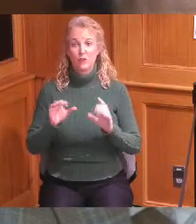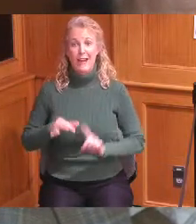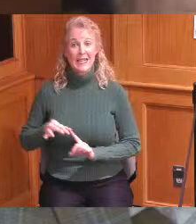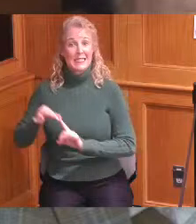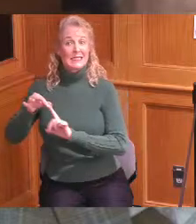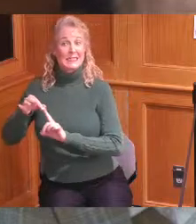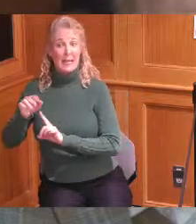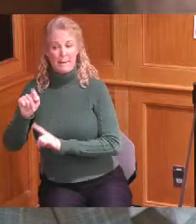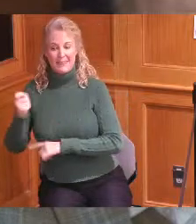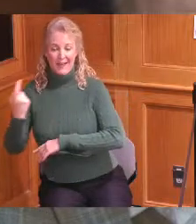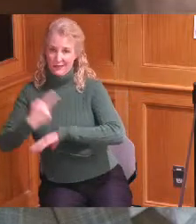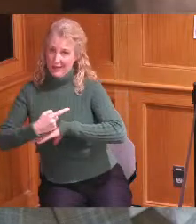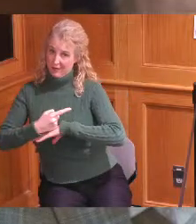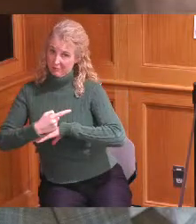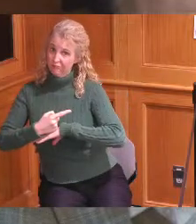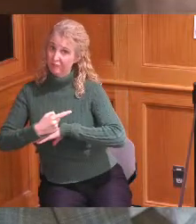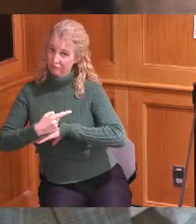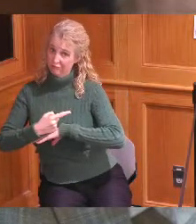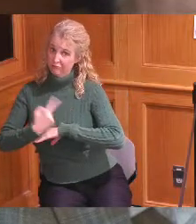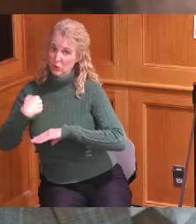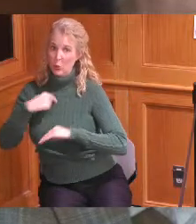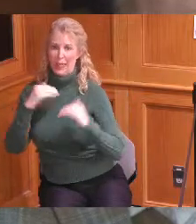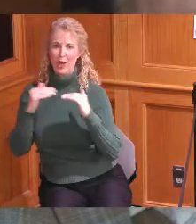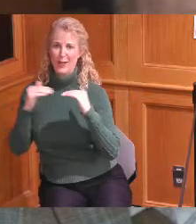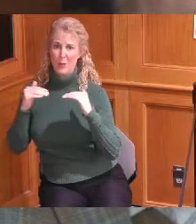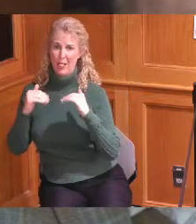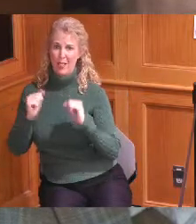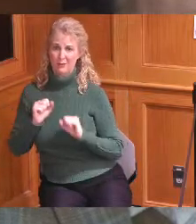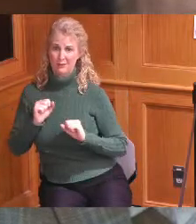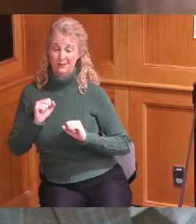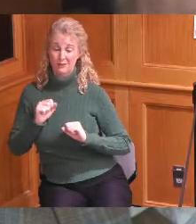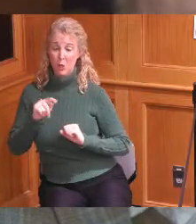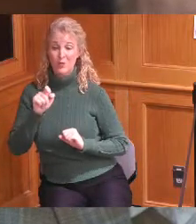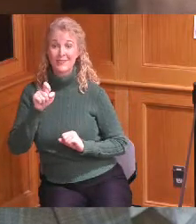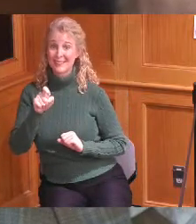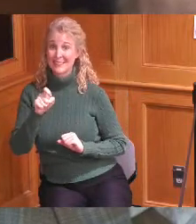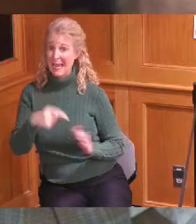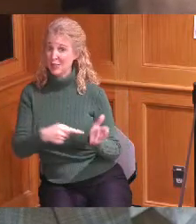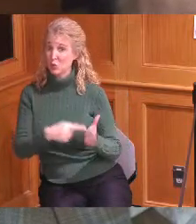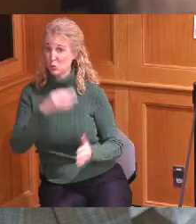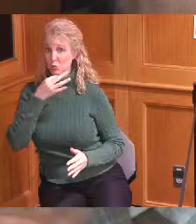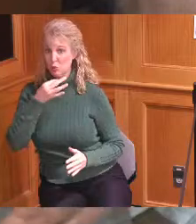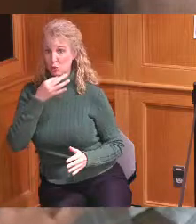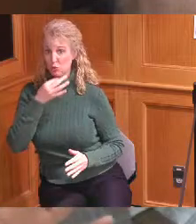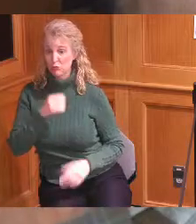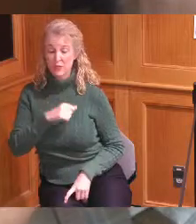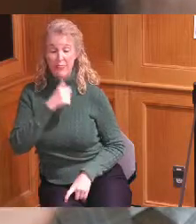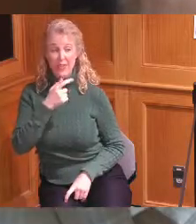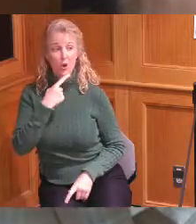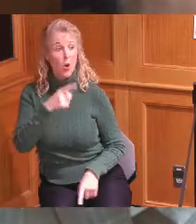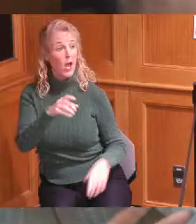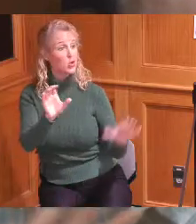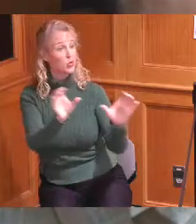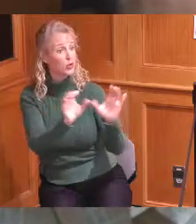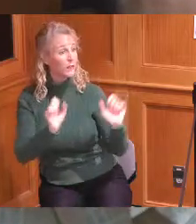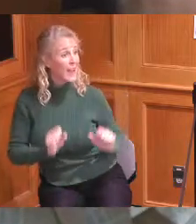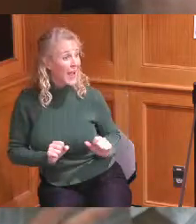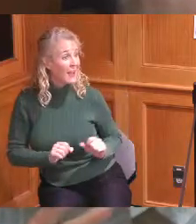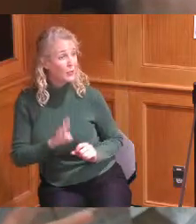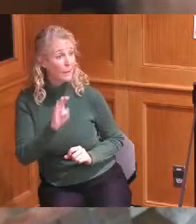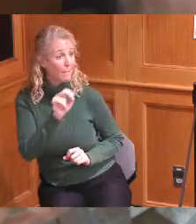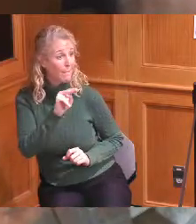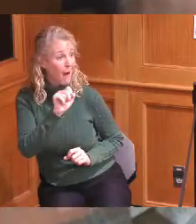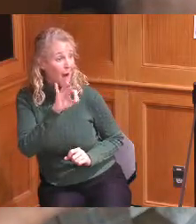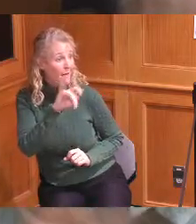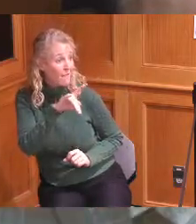on tax day, we're equal. They fine you. Taxes getting ready to be due, right? They don't say, are you certified? Are you bona fide?